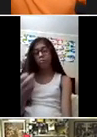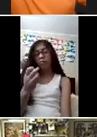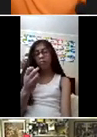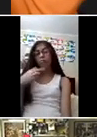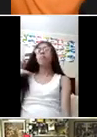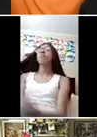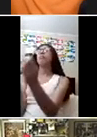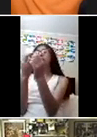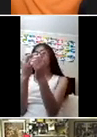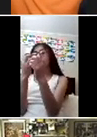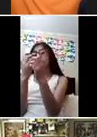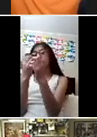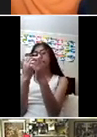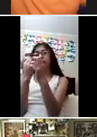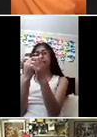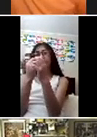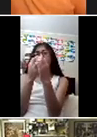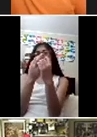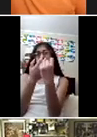Bible.